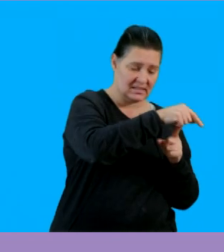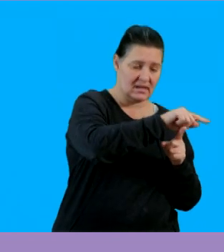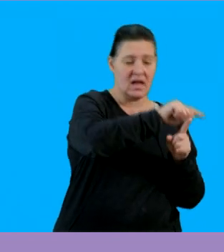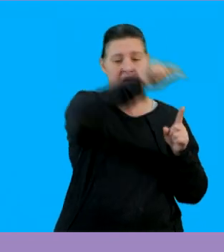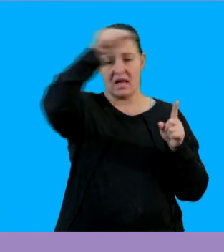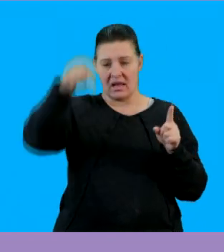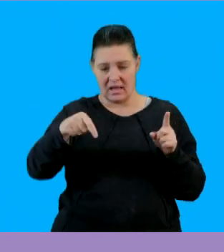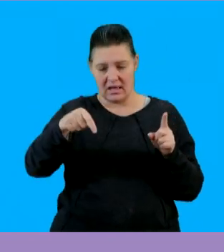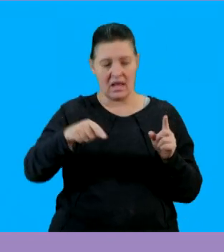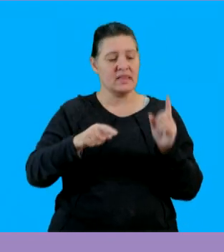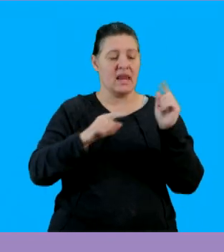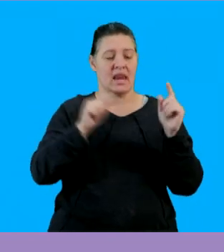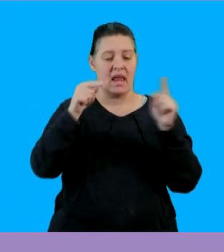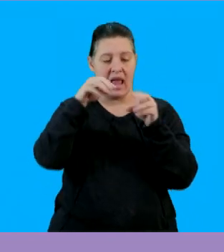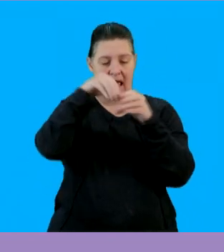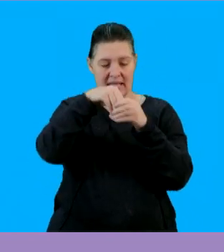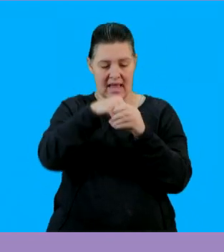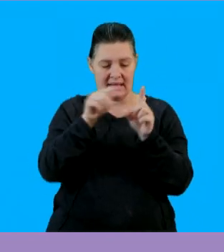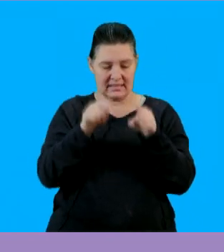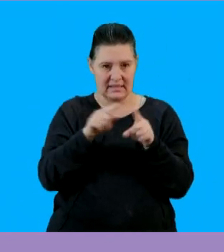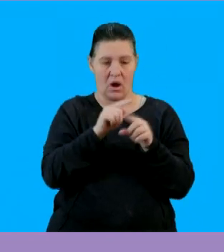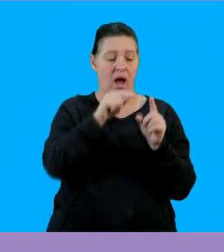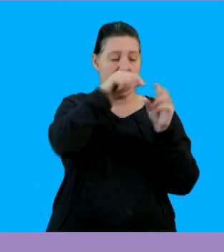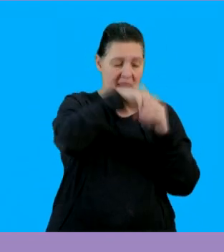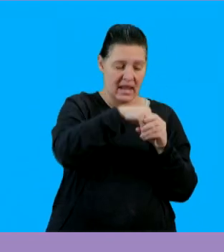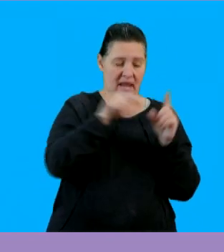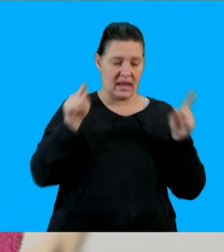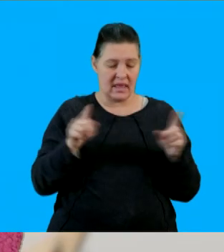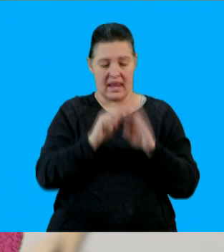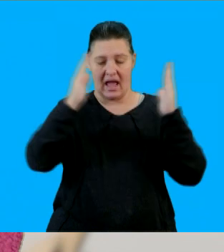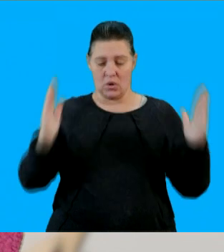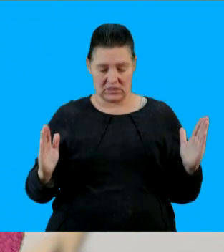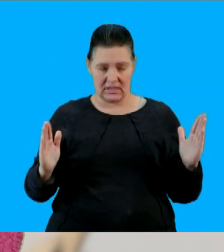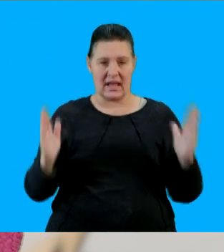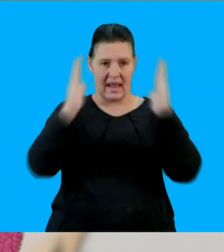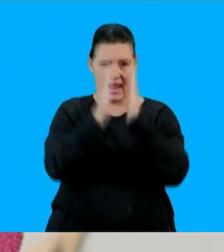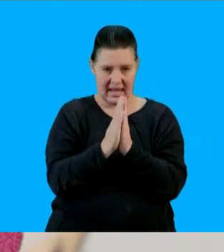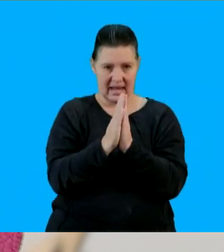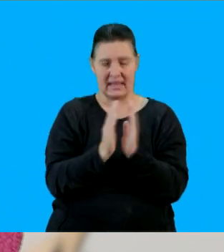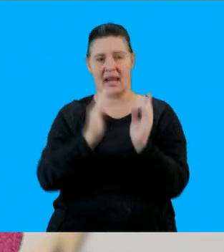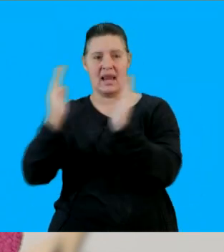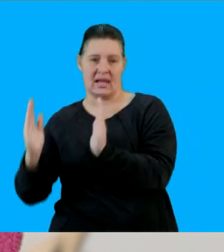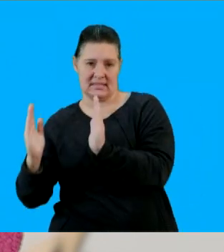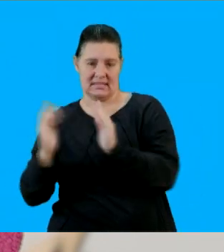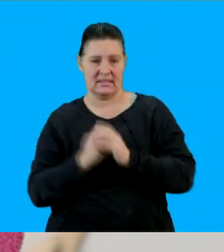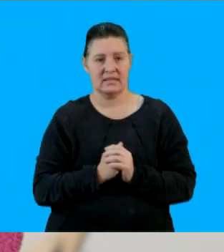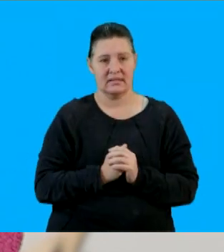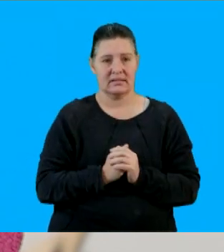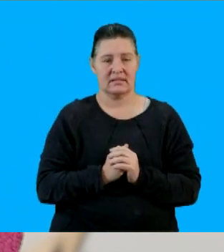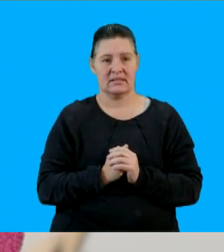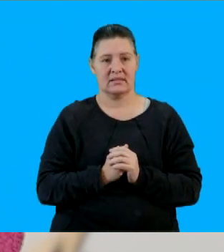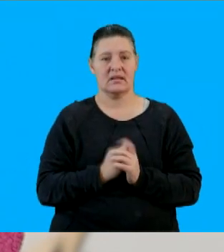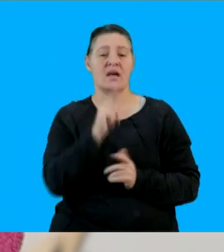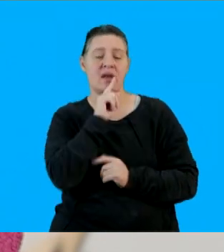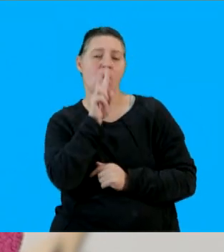ones, the outer ones, the inner ones, and the last ones, just to make sure that you've multiplied each term there. Let's look